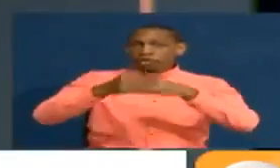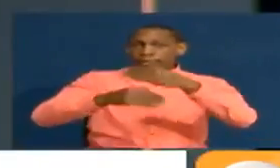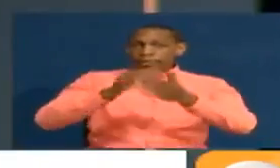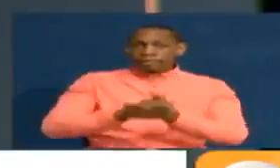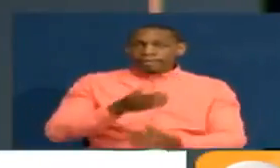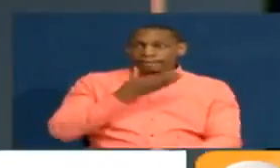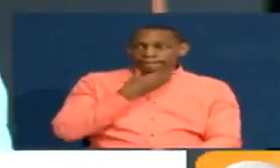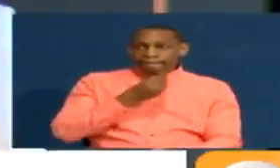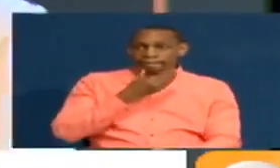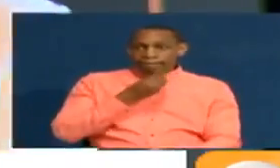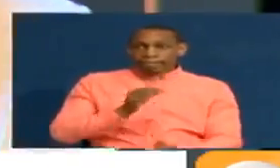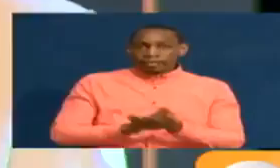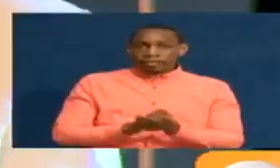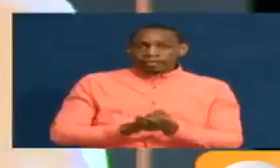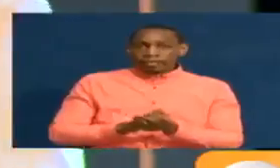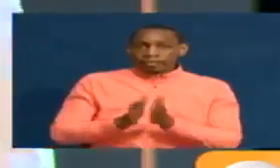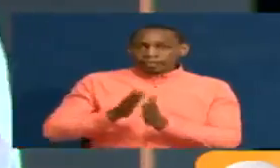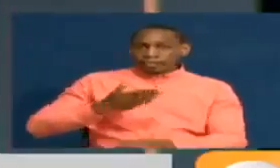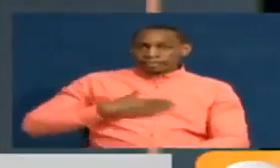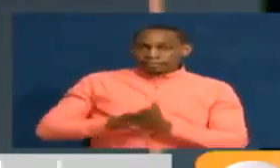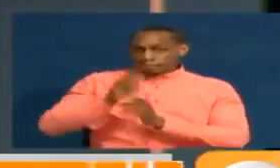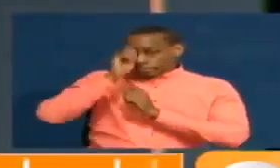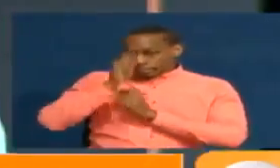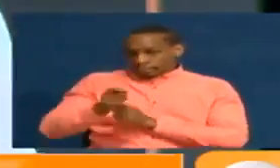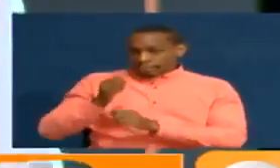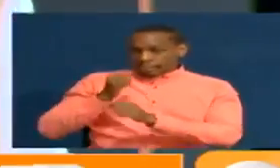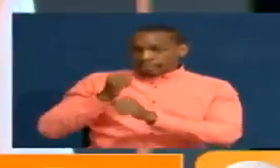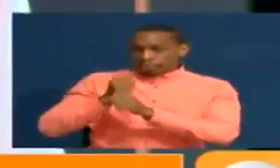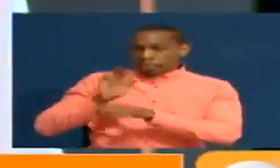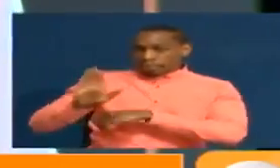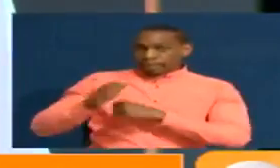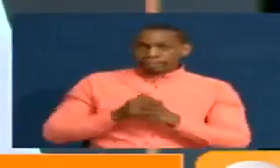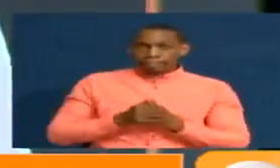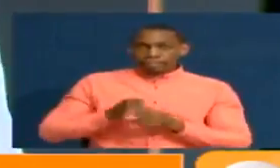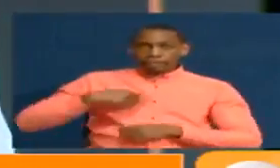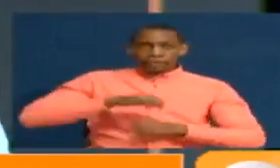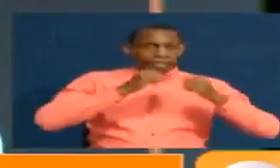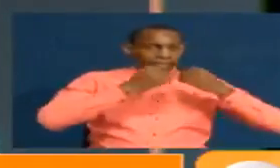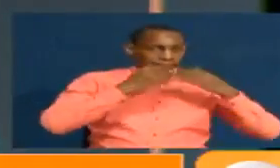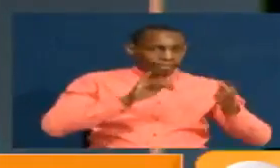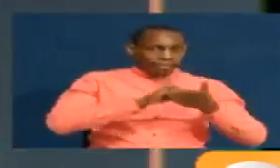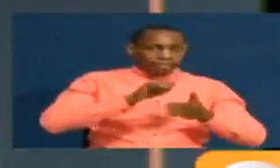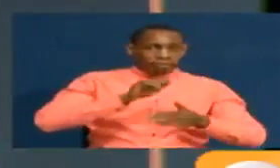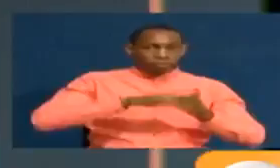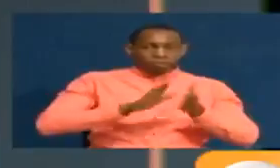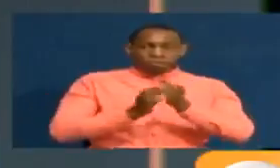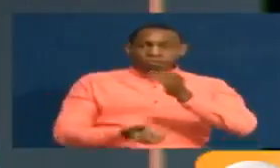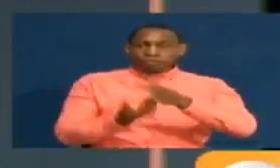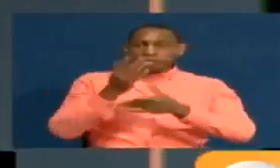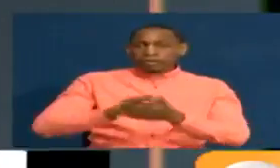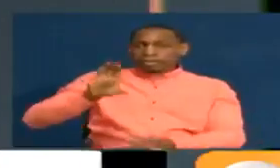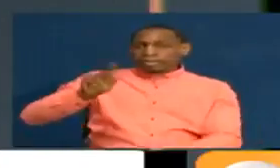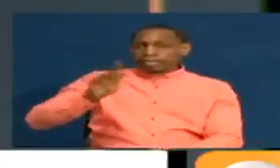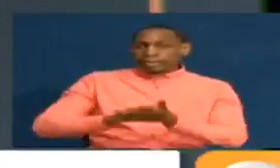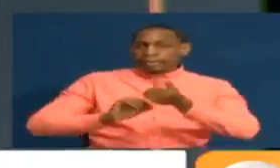building. Dad, Robert and I will honor your legacy. We have agreed that we will set up the